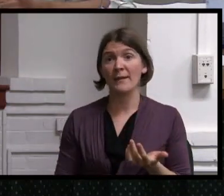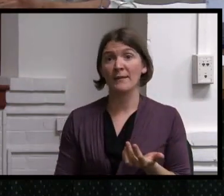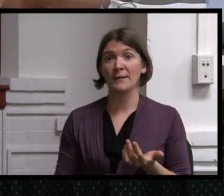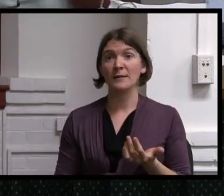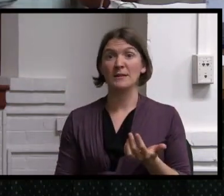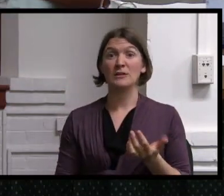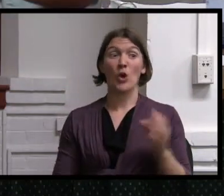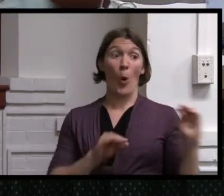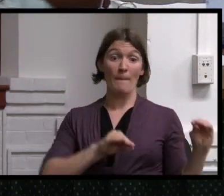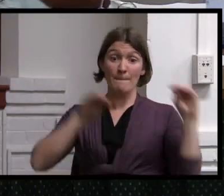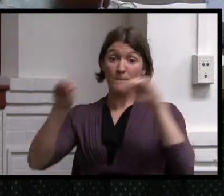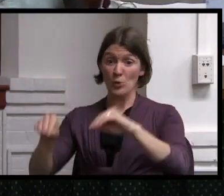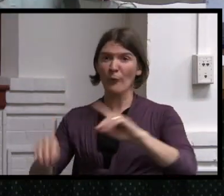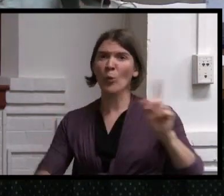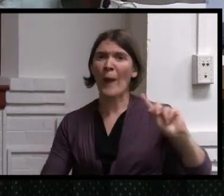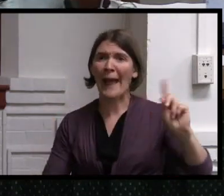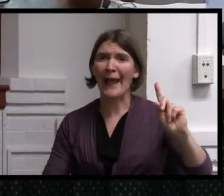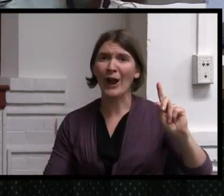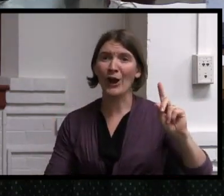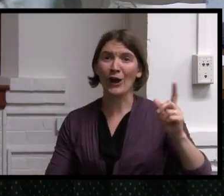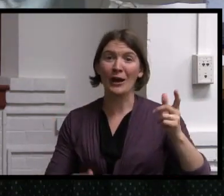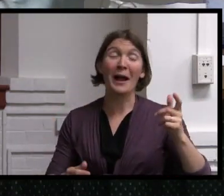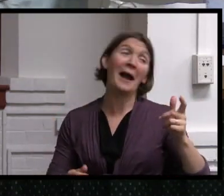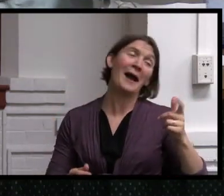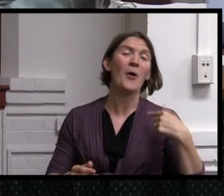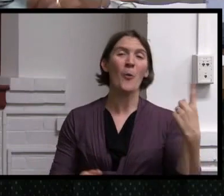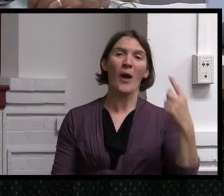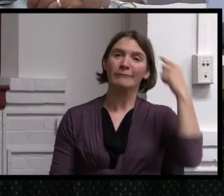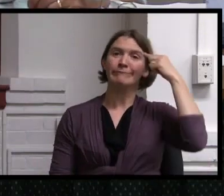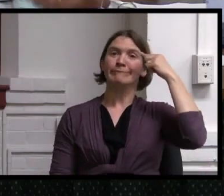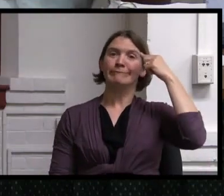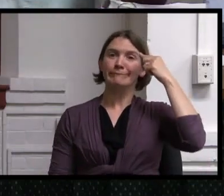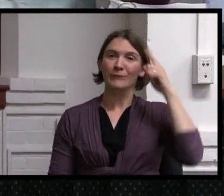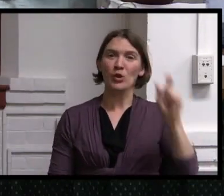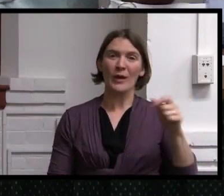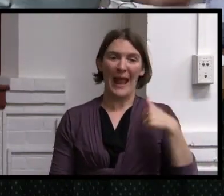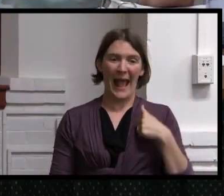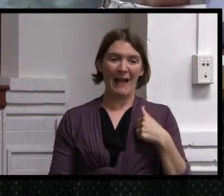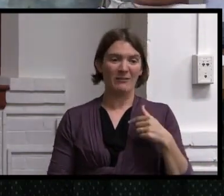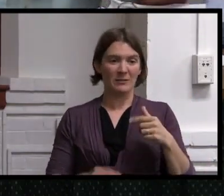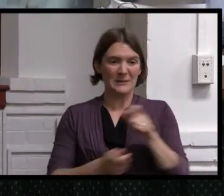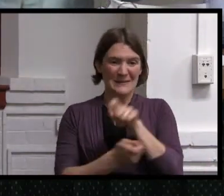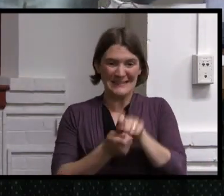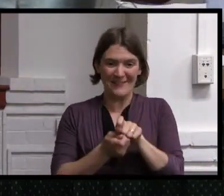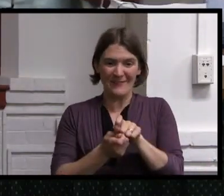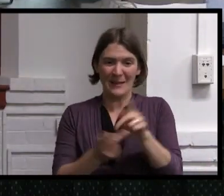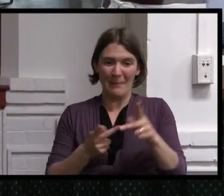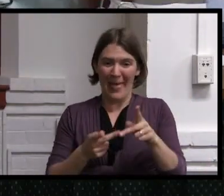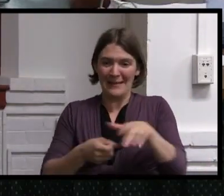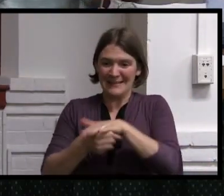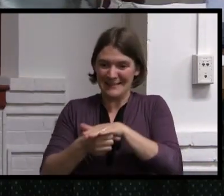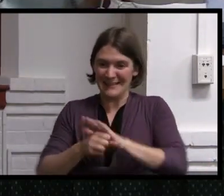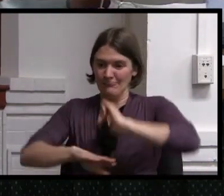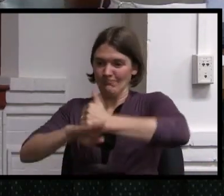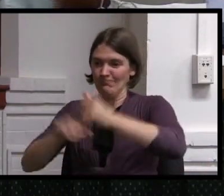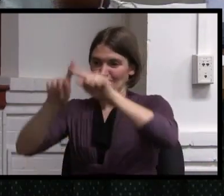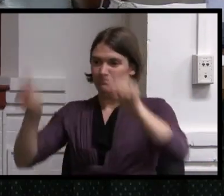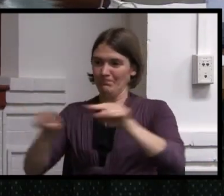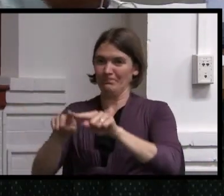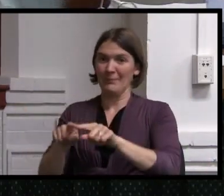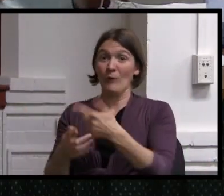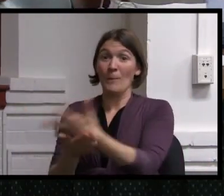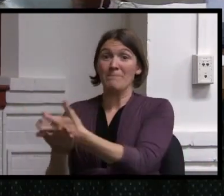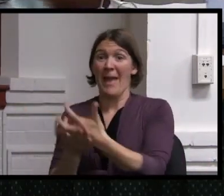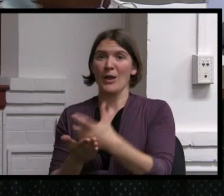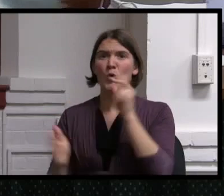to? You know, I know one of the ideas of having a panhandle section. Who's going to walk by that? You